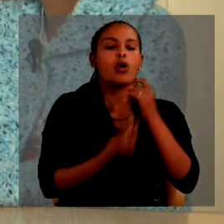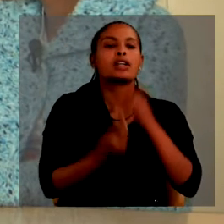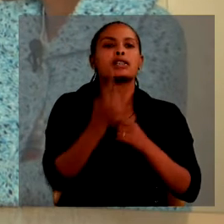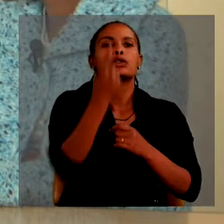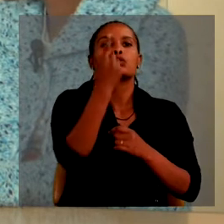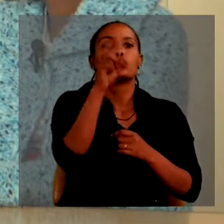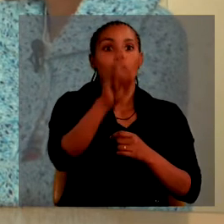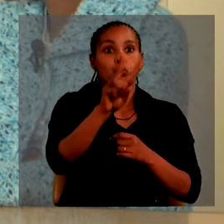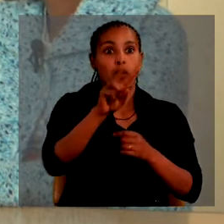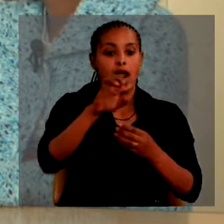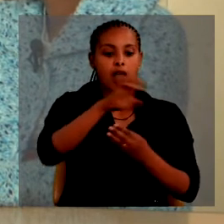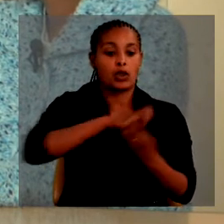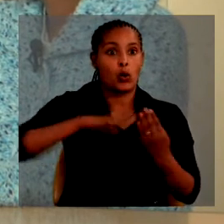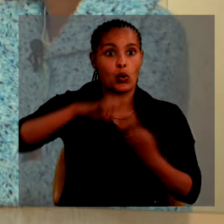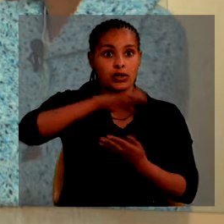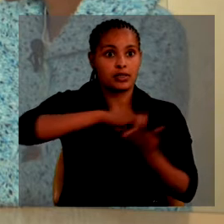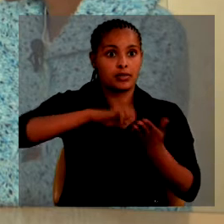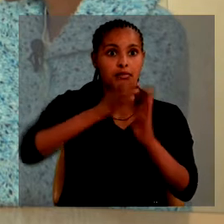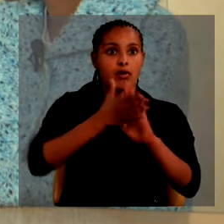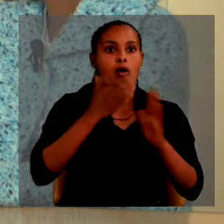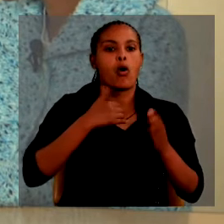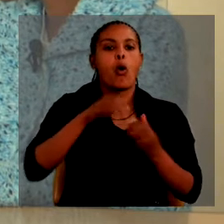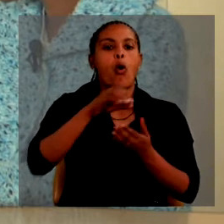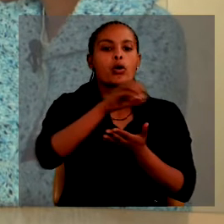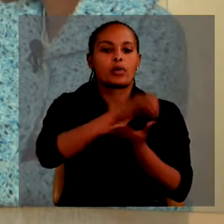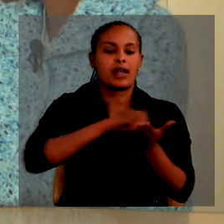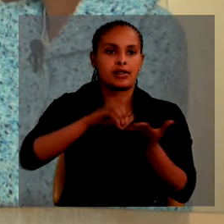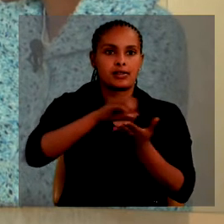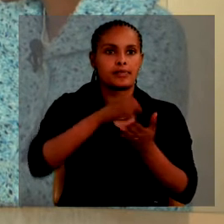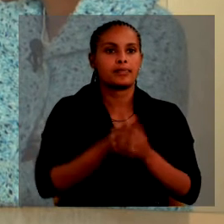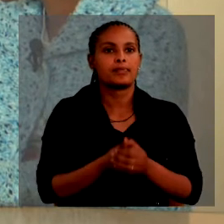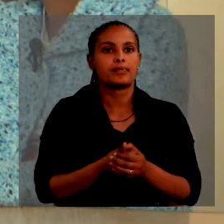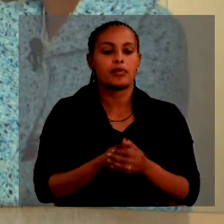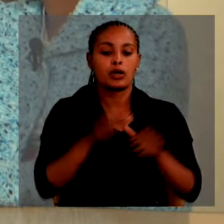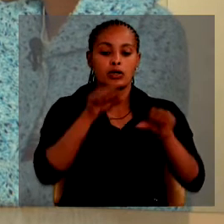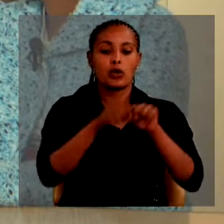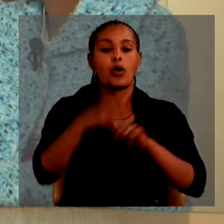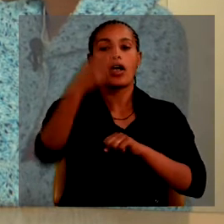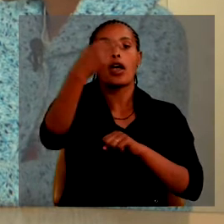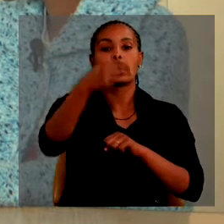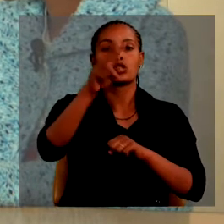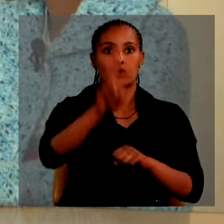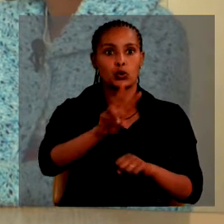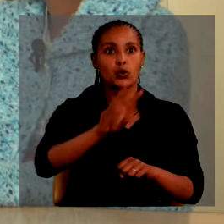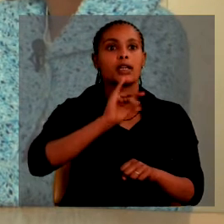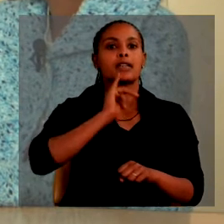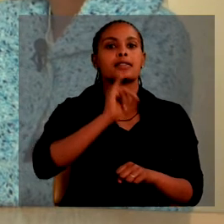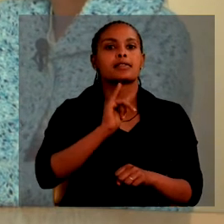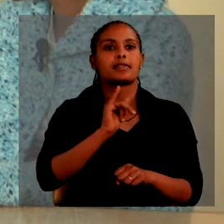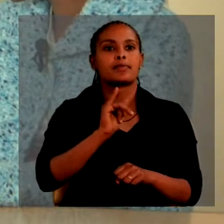electrons occupy the first shell orbitals. So H2 is